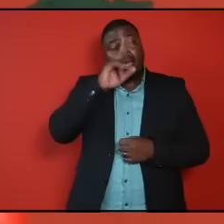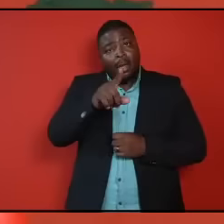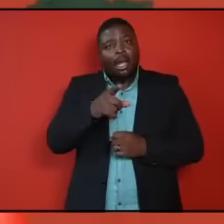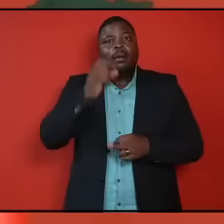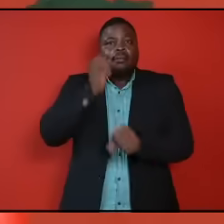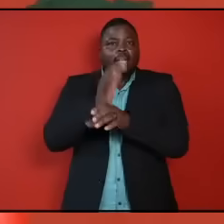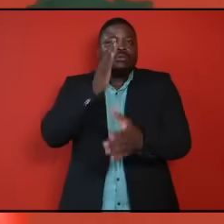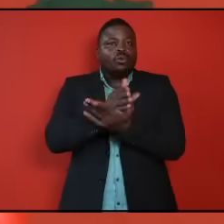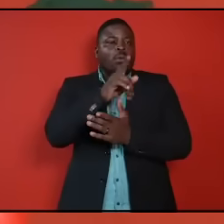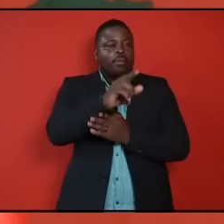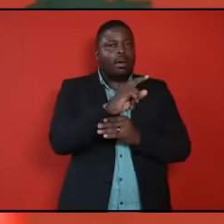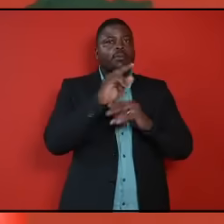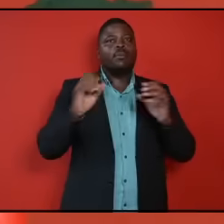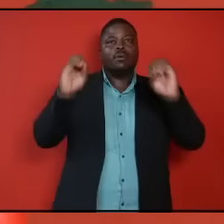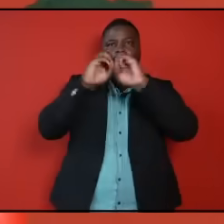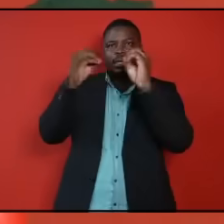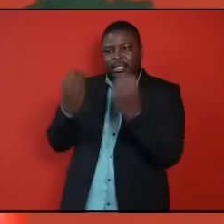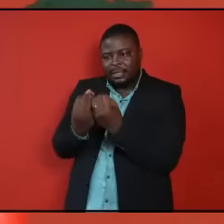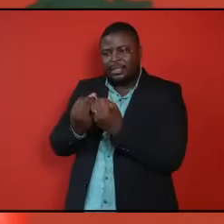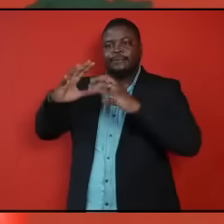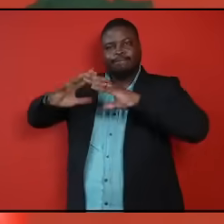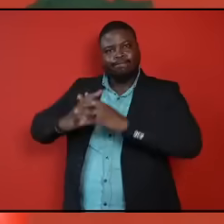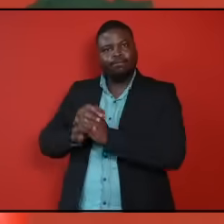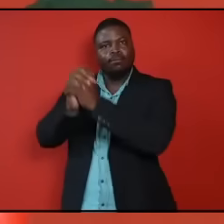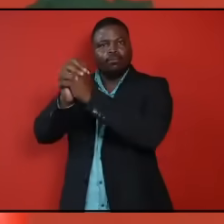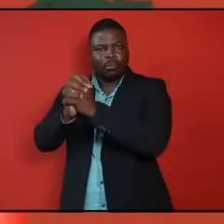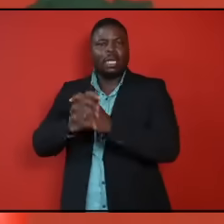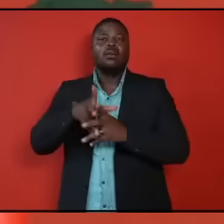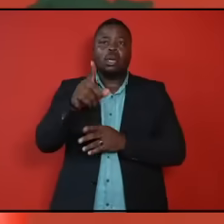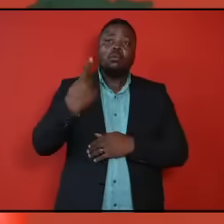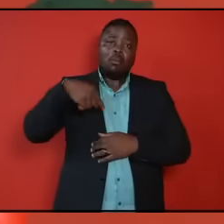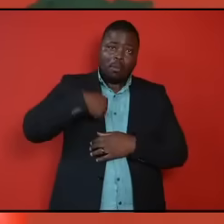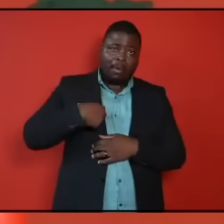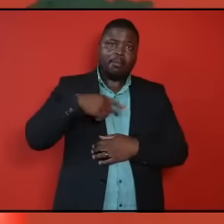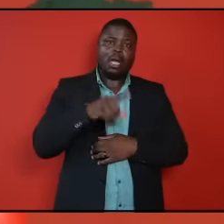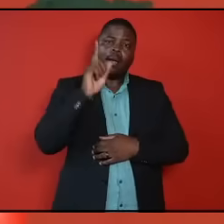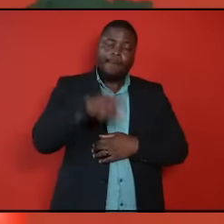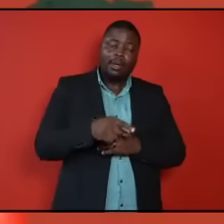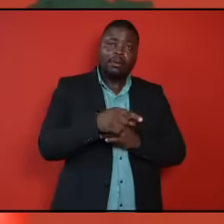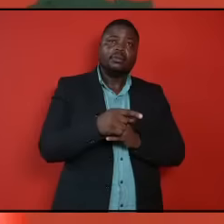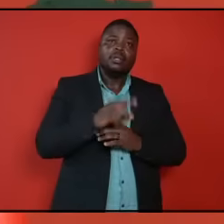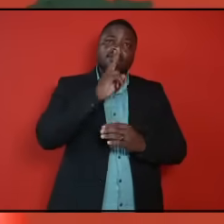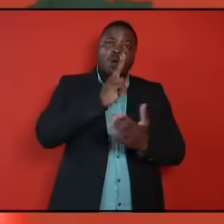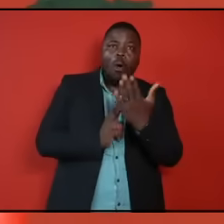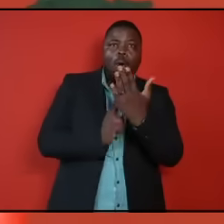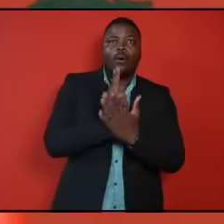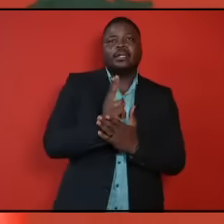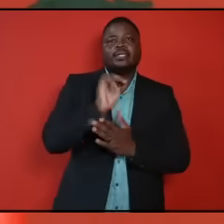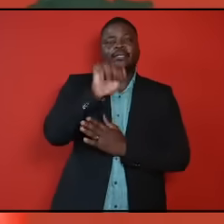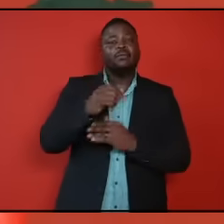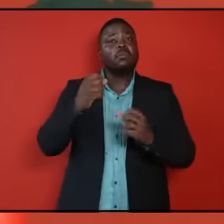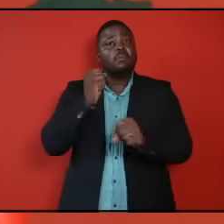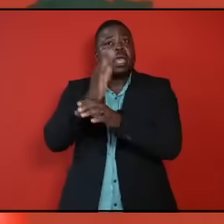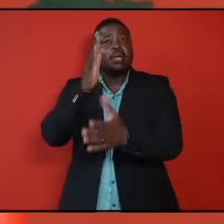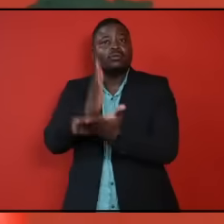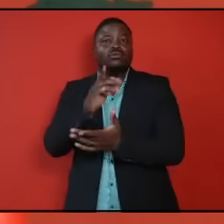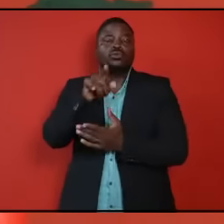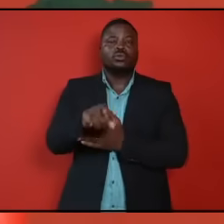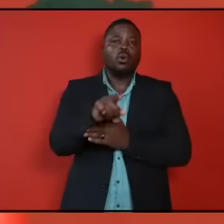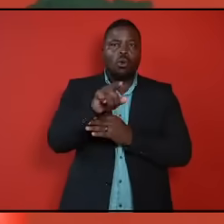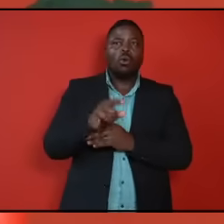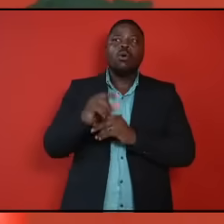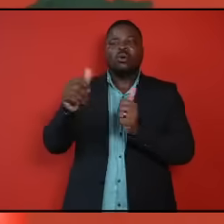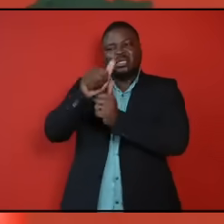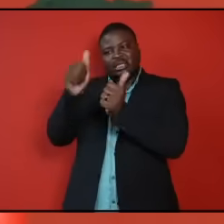organizational discipline, unity, and preparedness. Delegates reflected honestly on the need to strengthen sub-regional